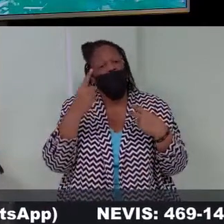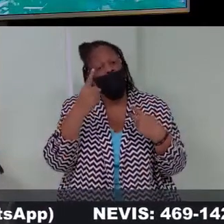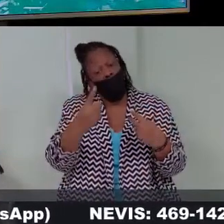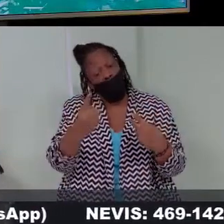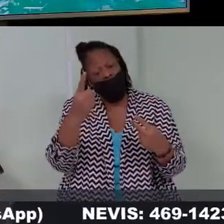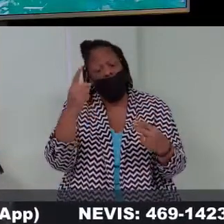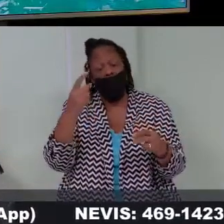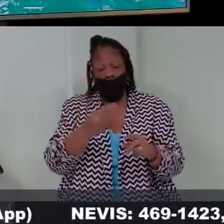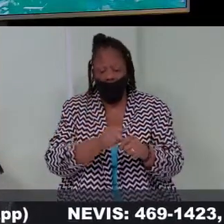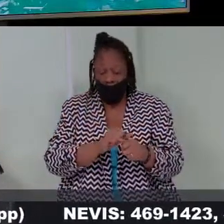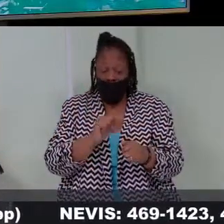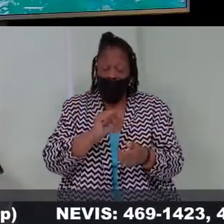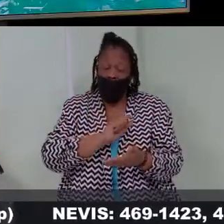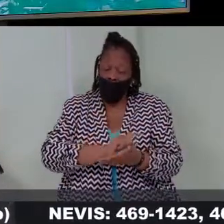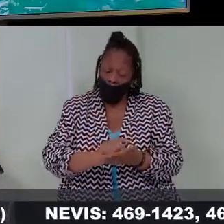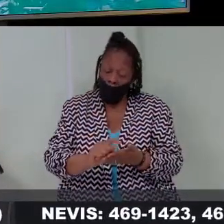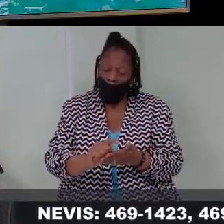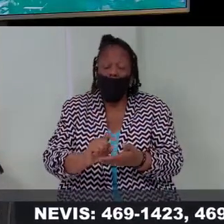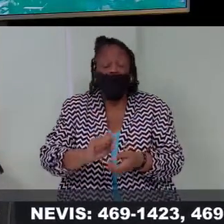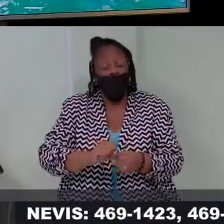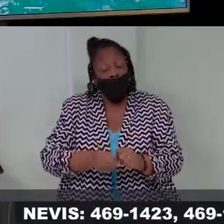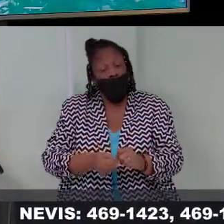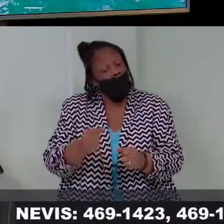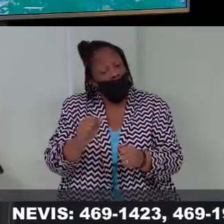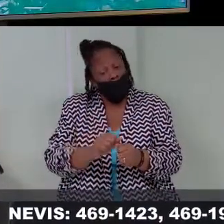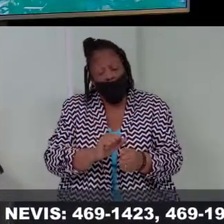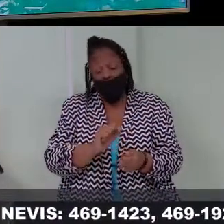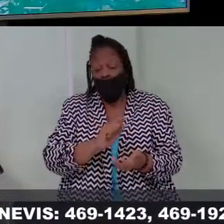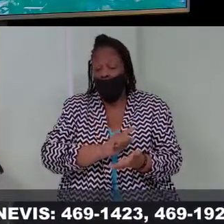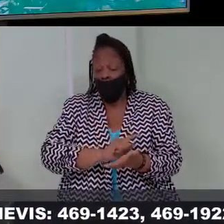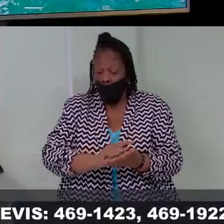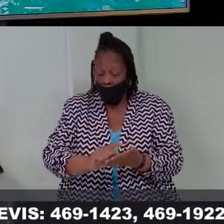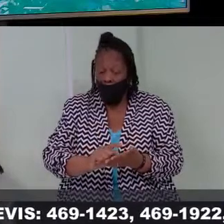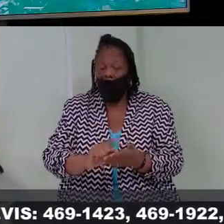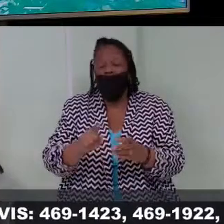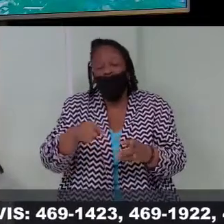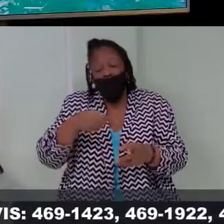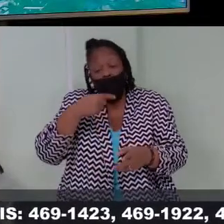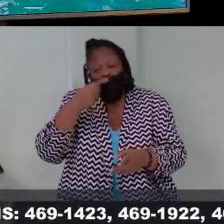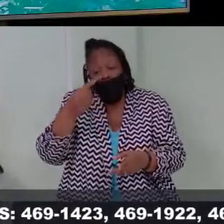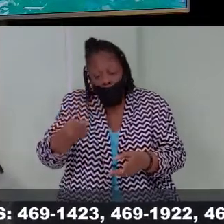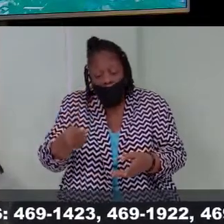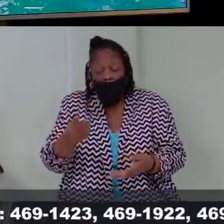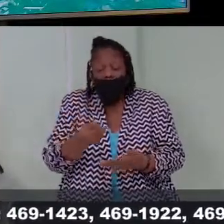in a timely manner whenever there is a breach and what was done to contain the breach.